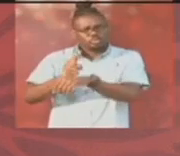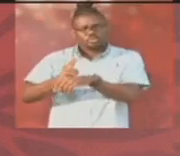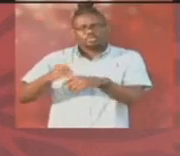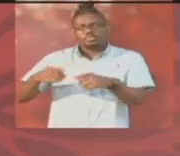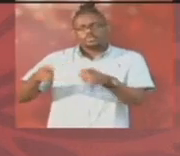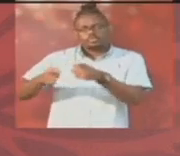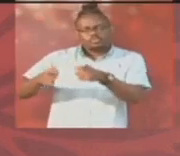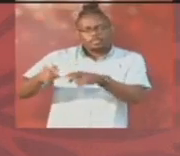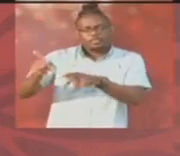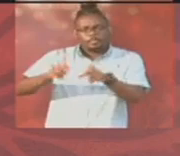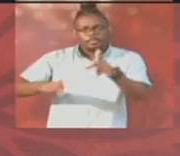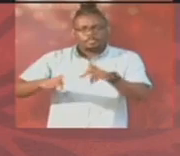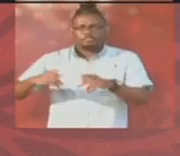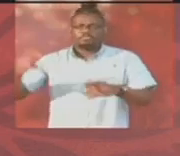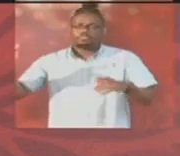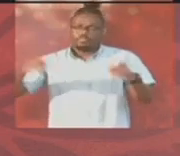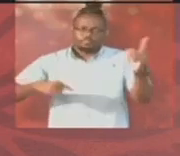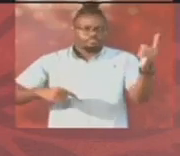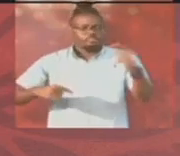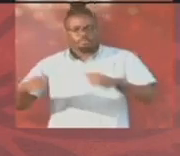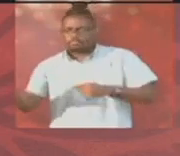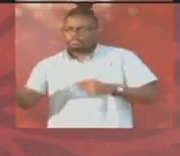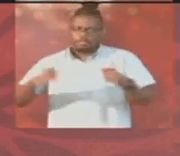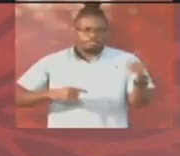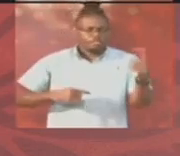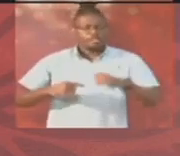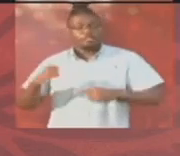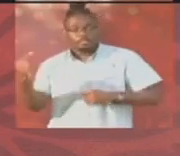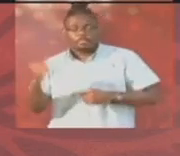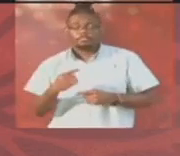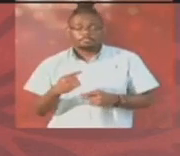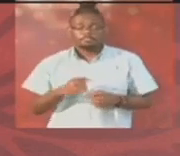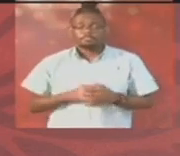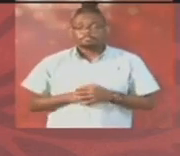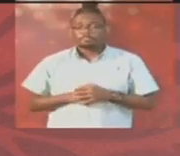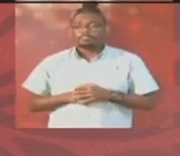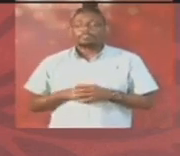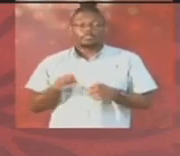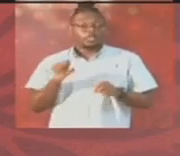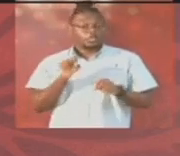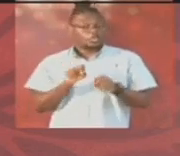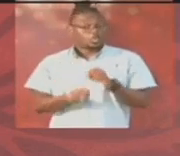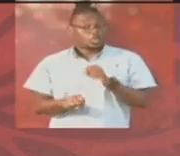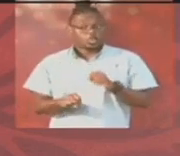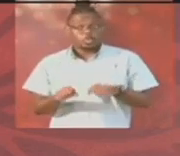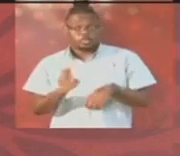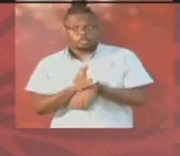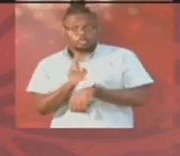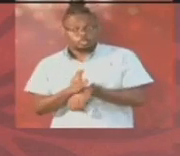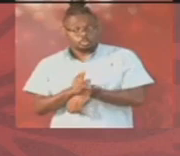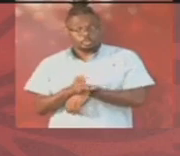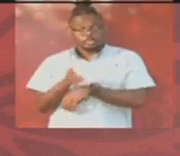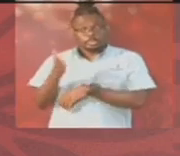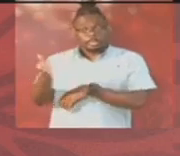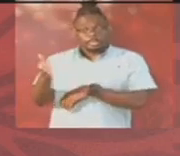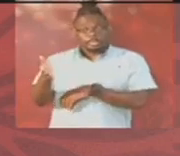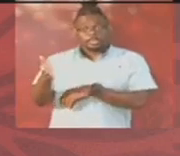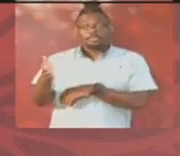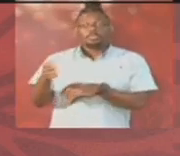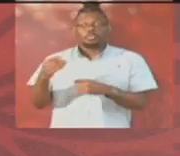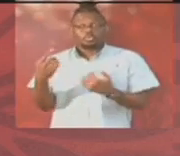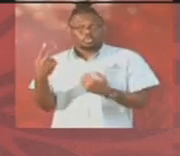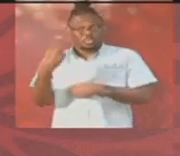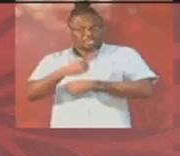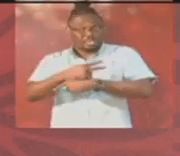Through the tireless work of the NWRHA COVID team, we were able to operationalize that site within 2 days.